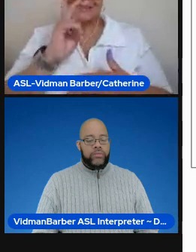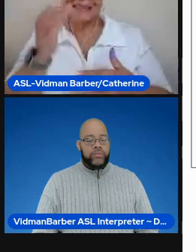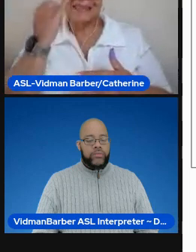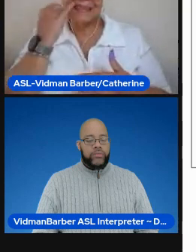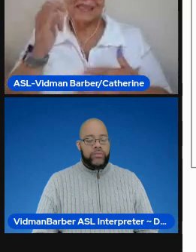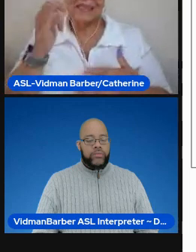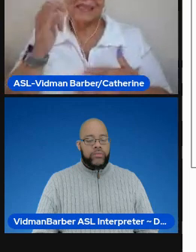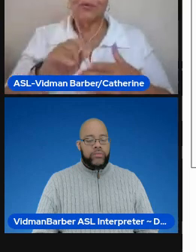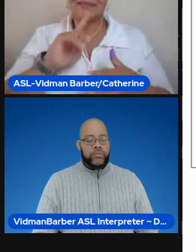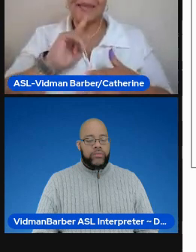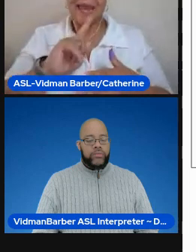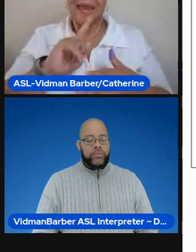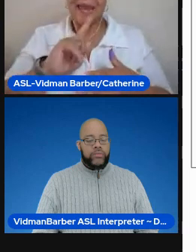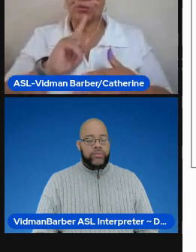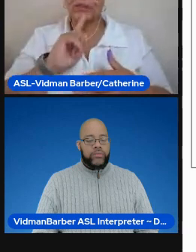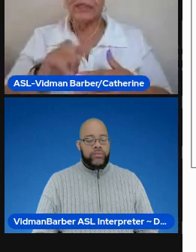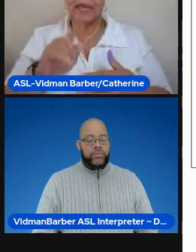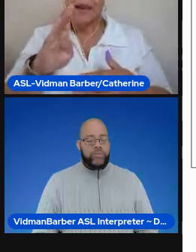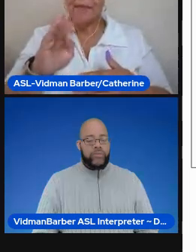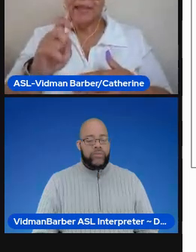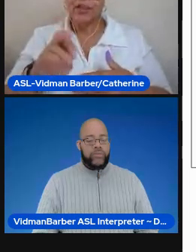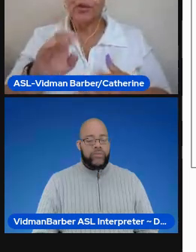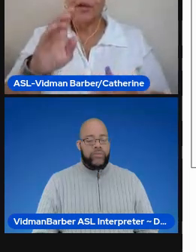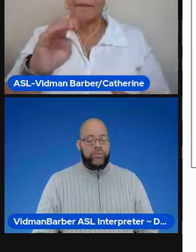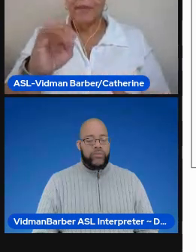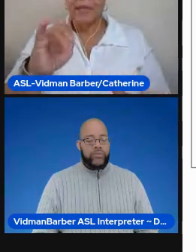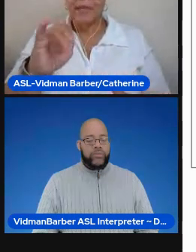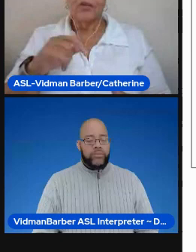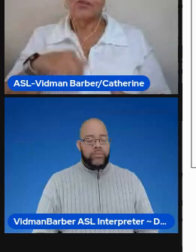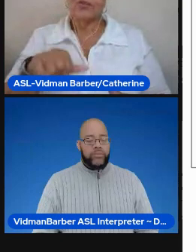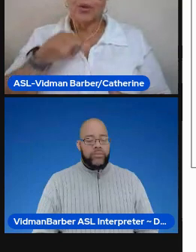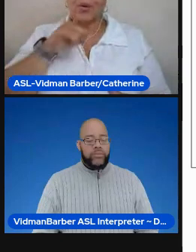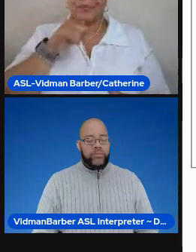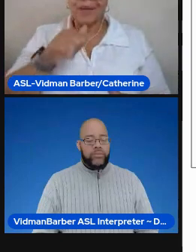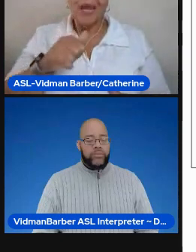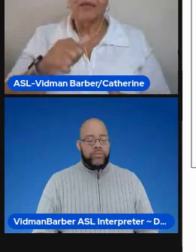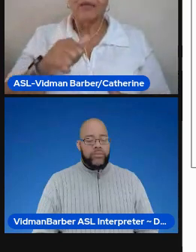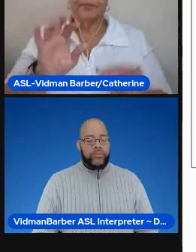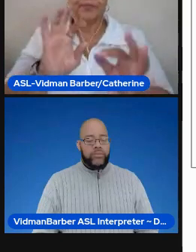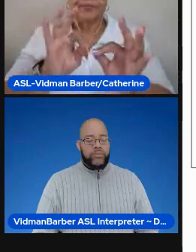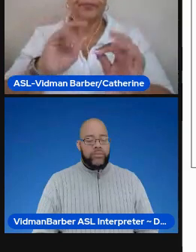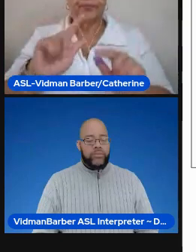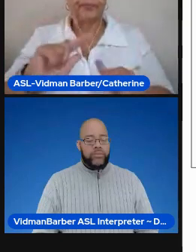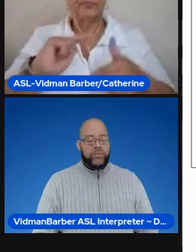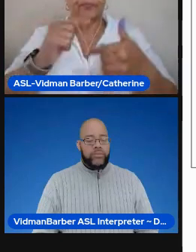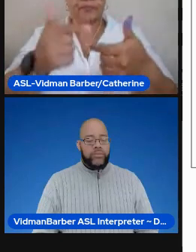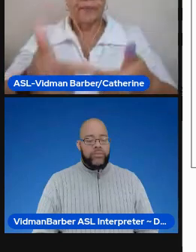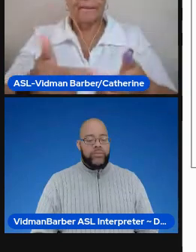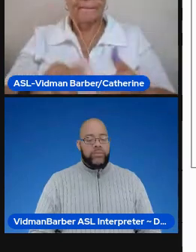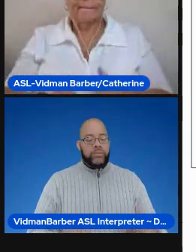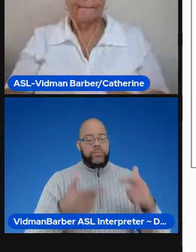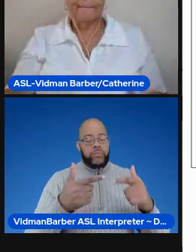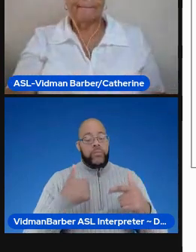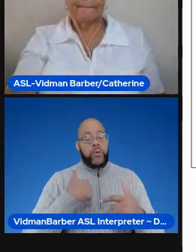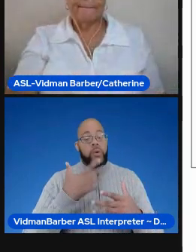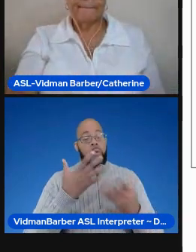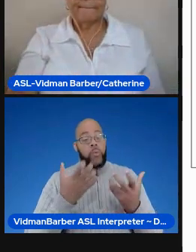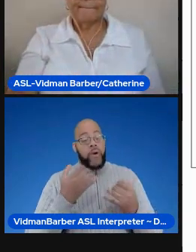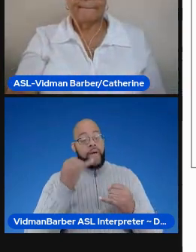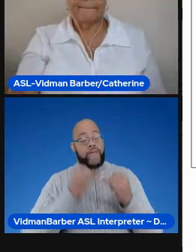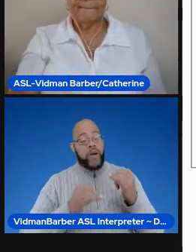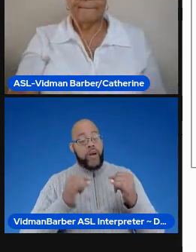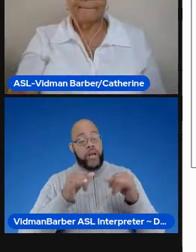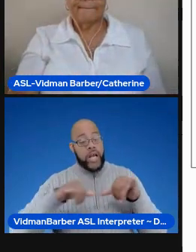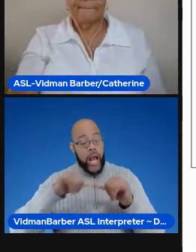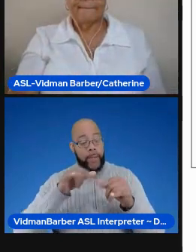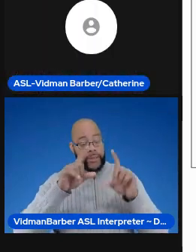it was actually bacterial meningitis or not. So I wanted to find out common tests that are done in these